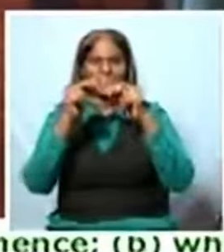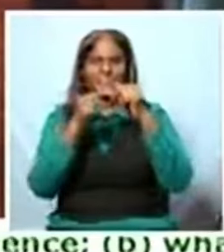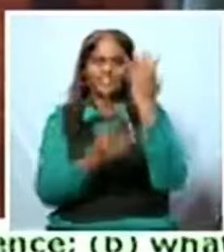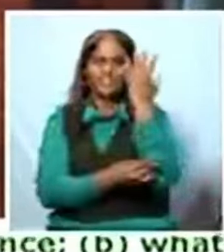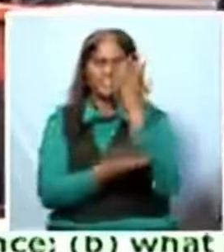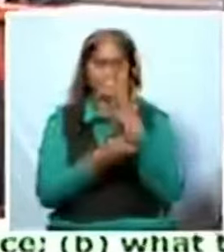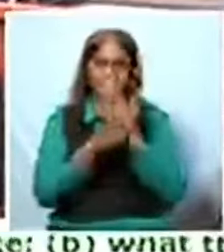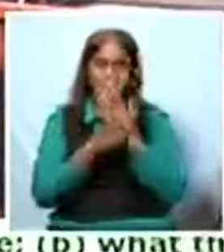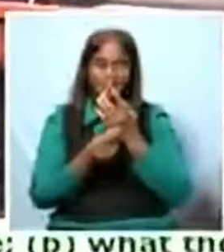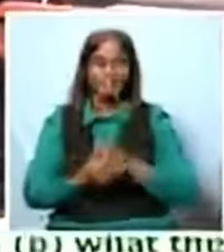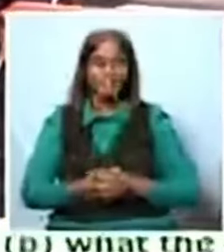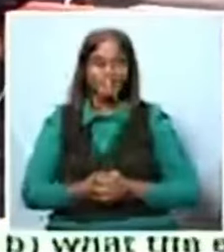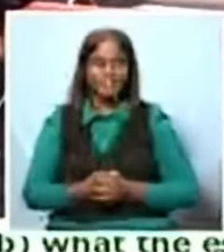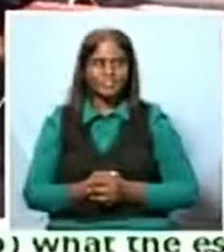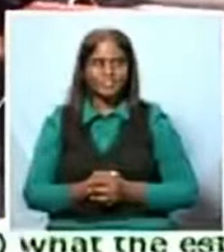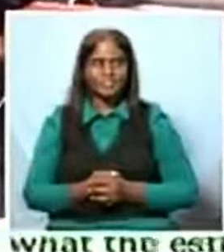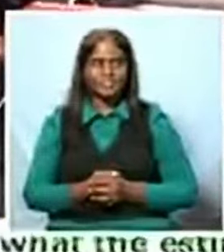Development.